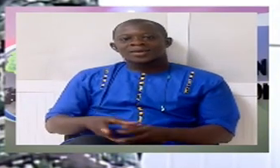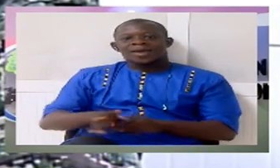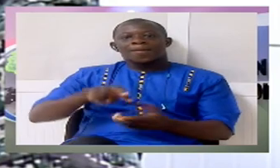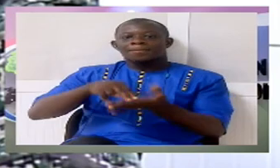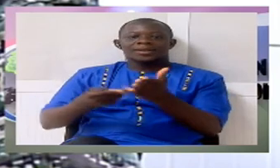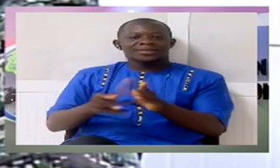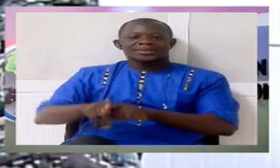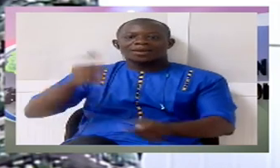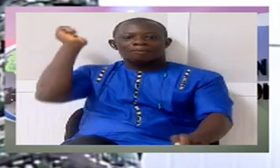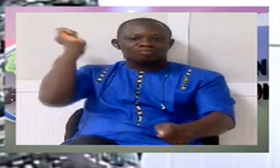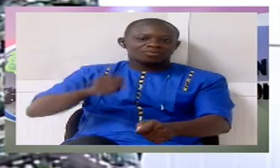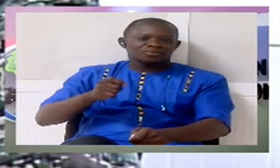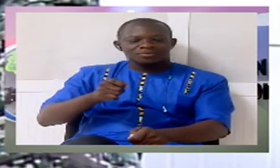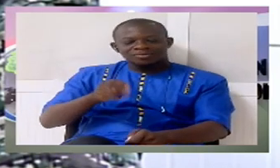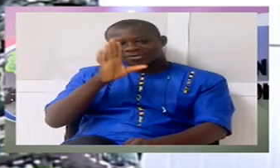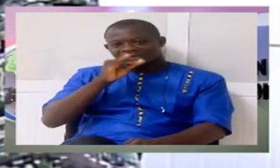This